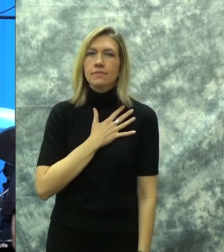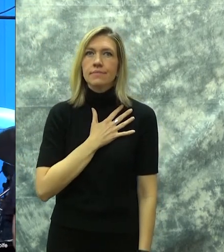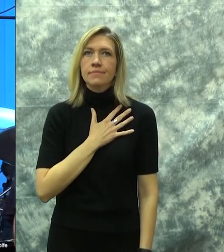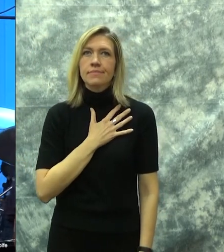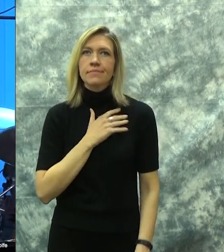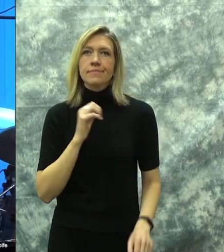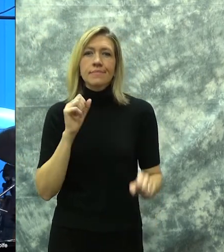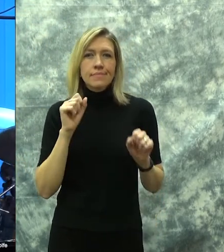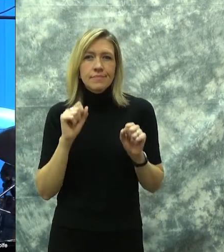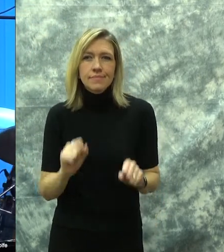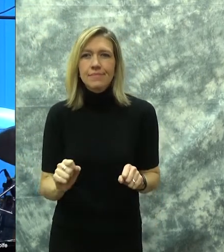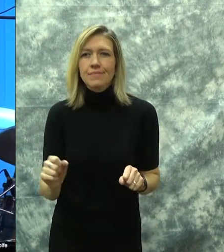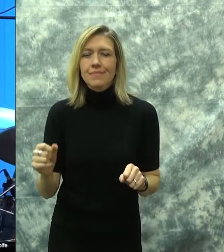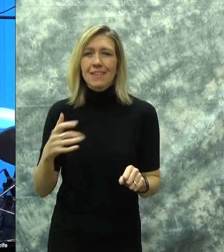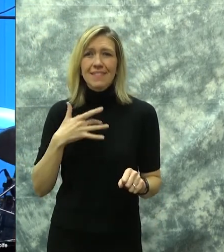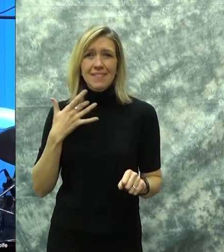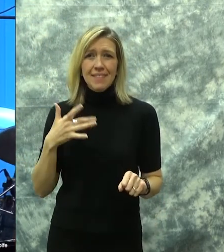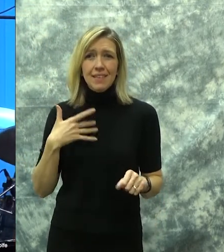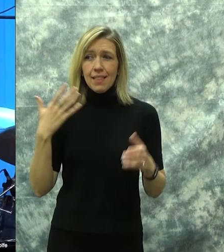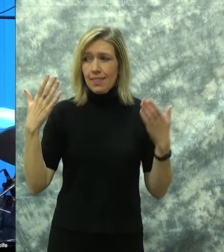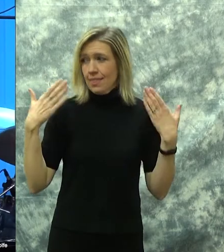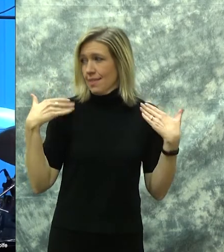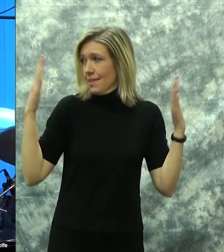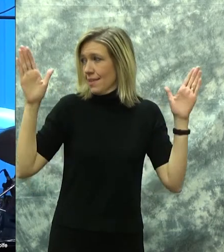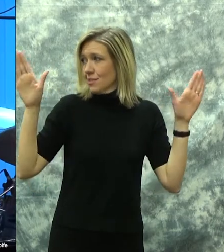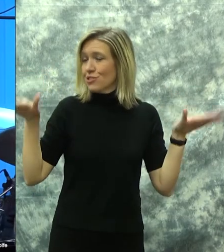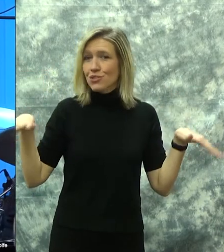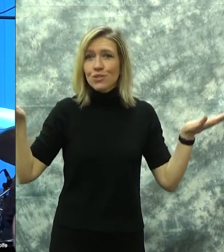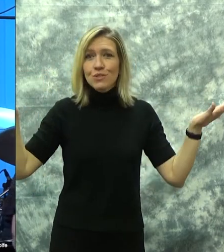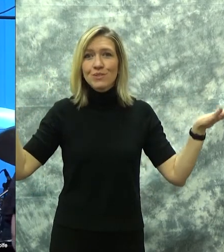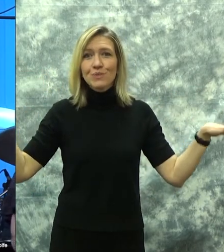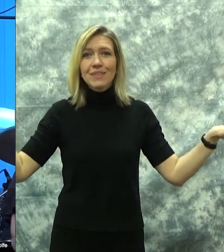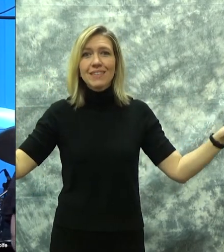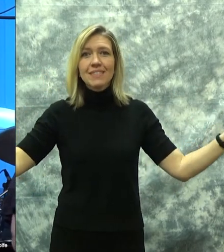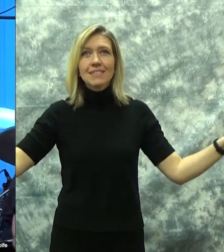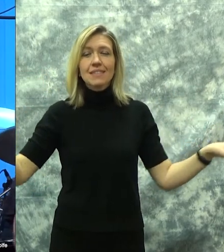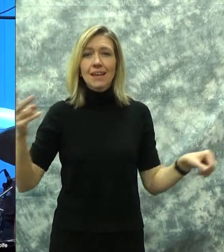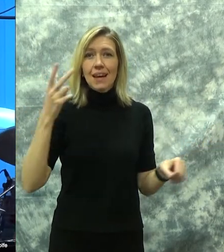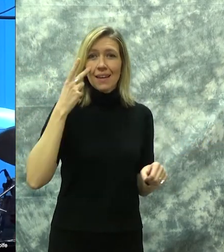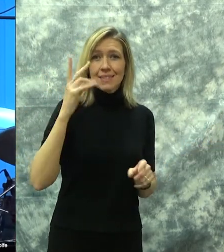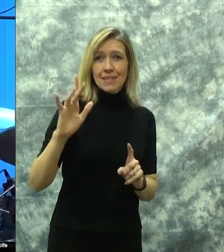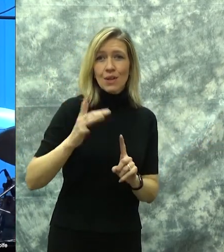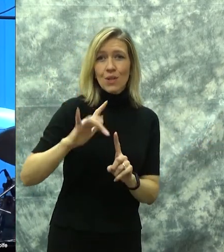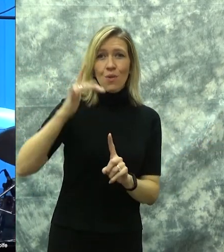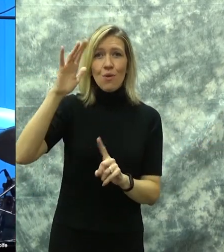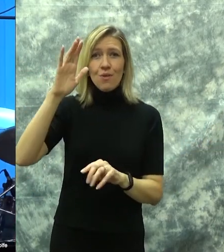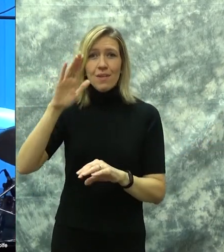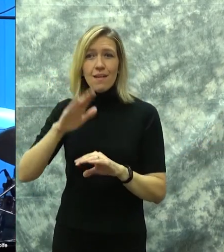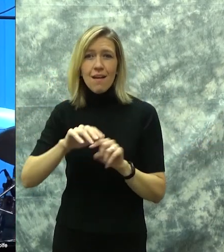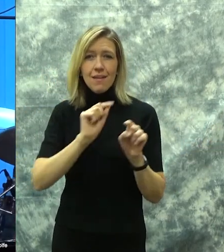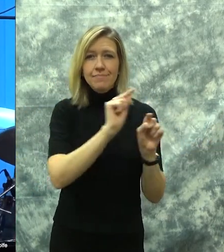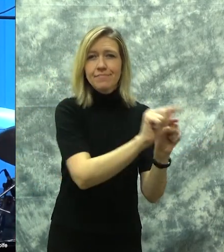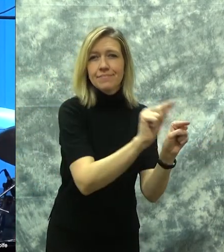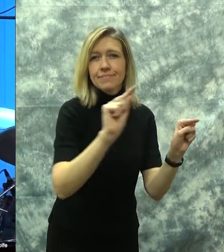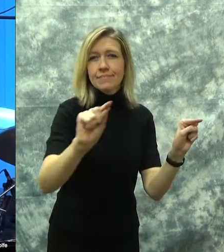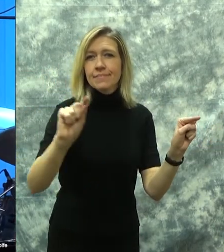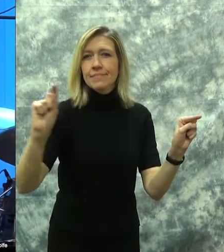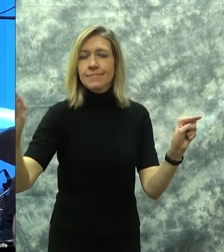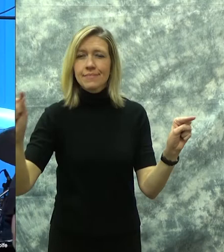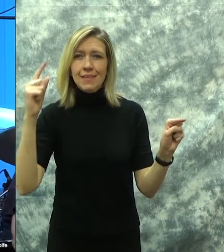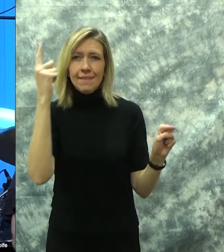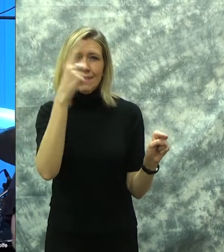I can hear the brush of angel wings. I see glory on each